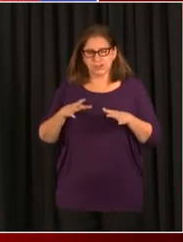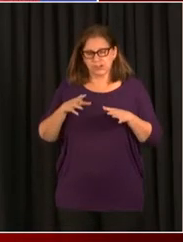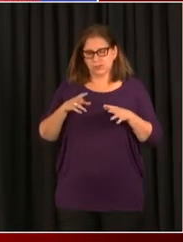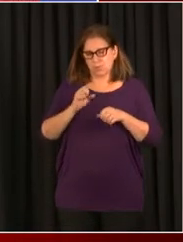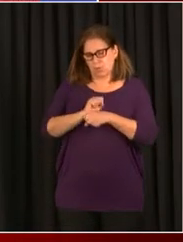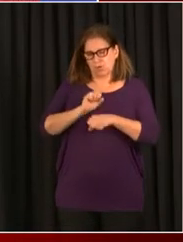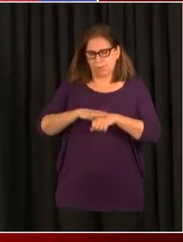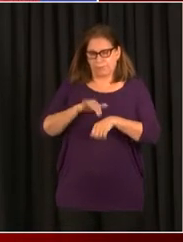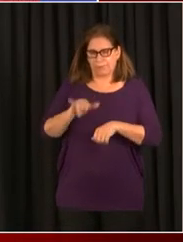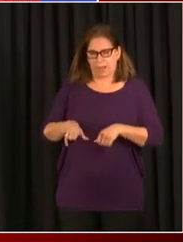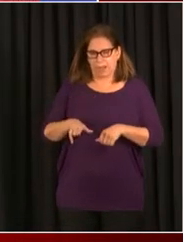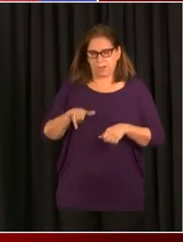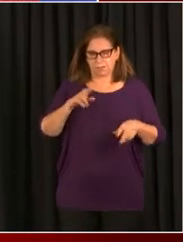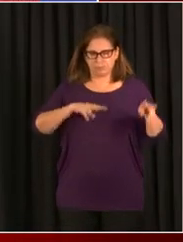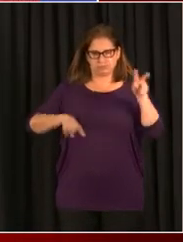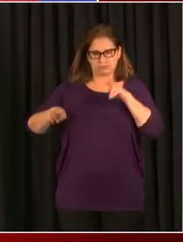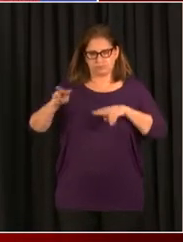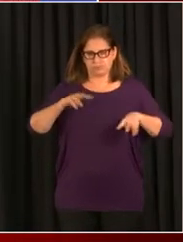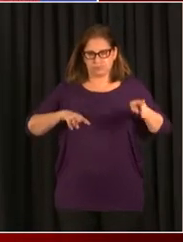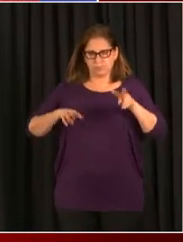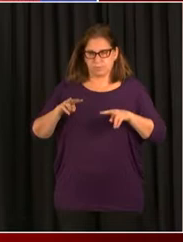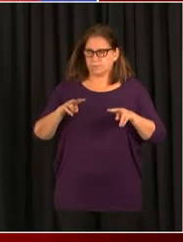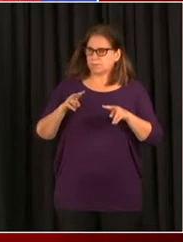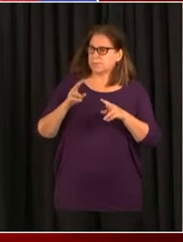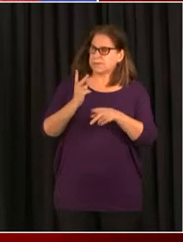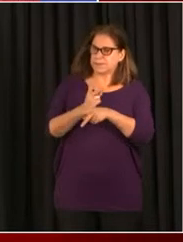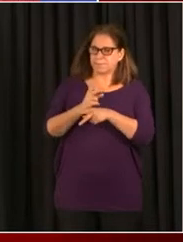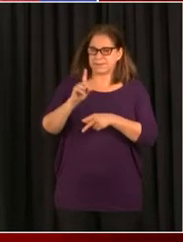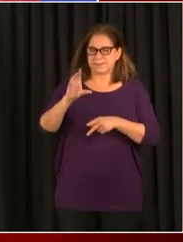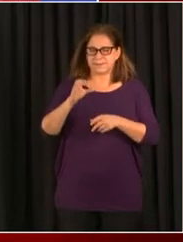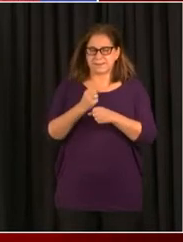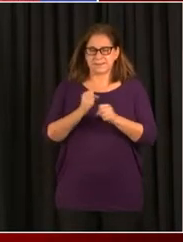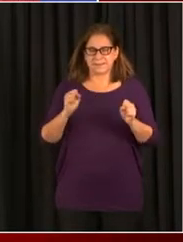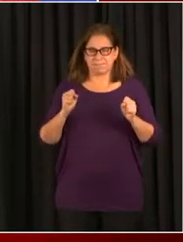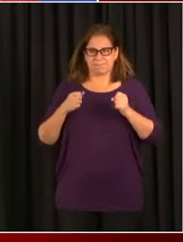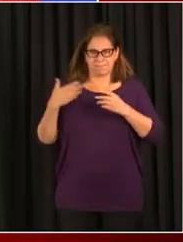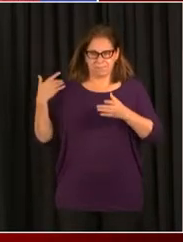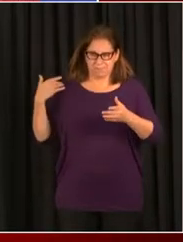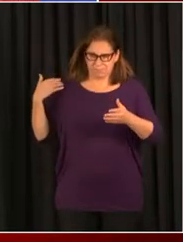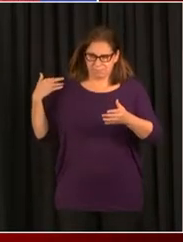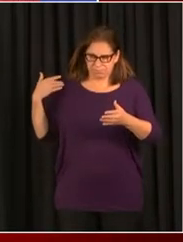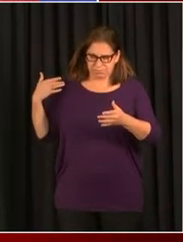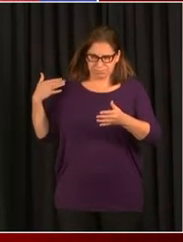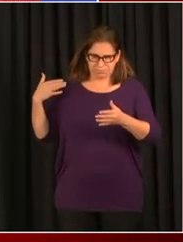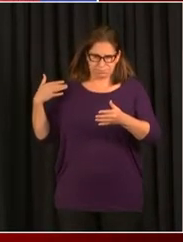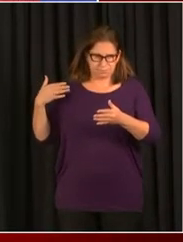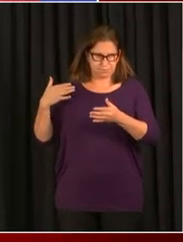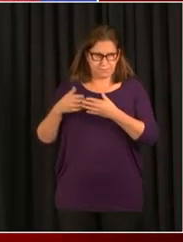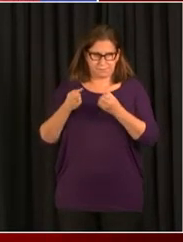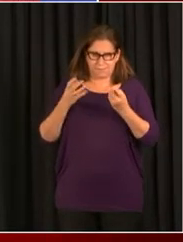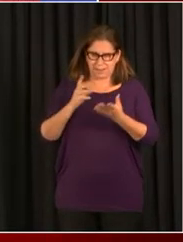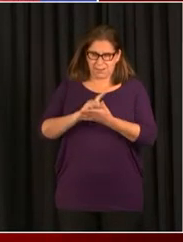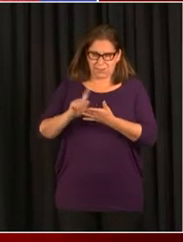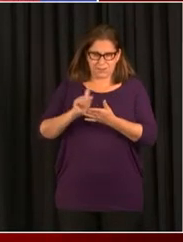working on how to keep the district safe for many weeks, if not months. It's not lost on us that